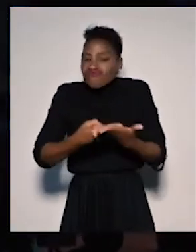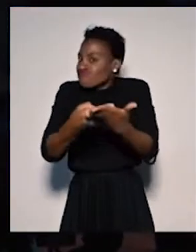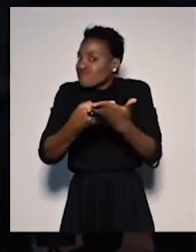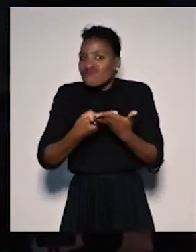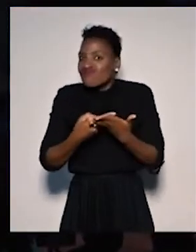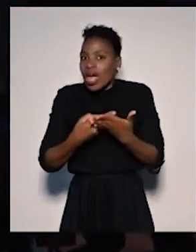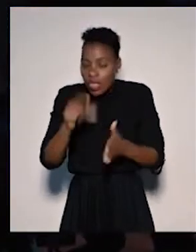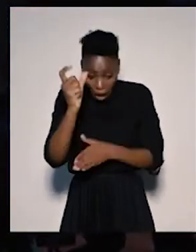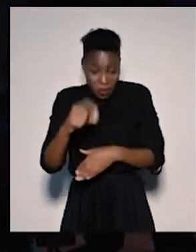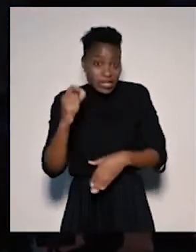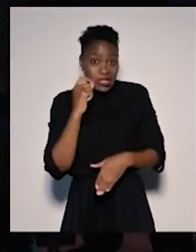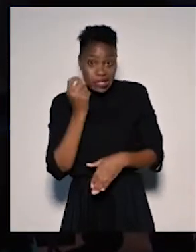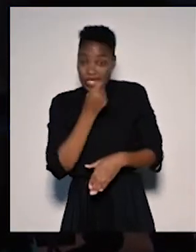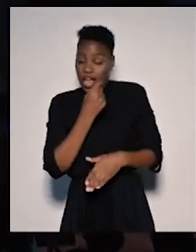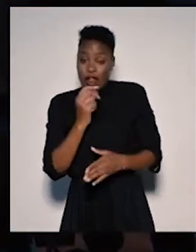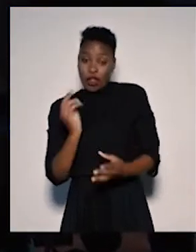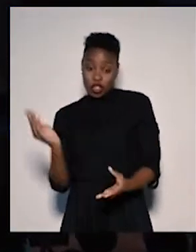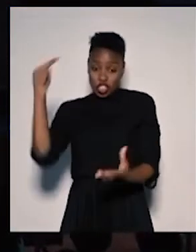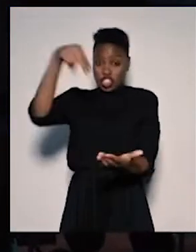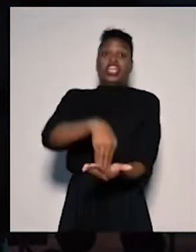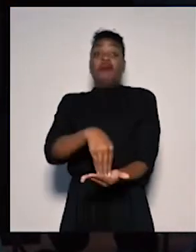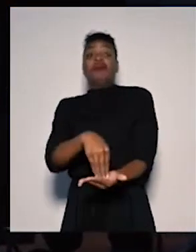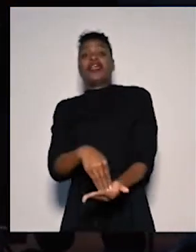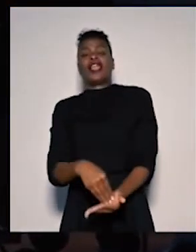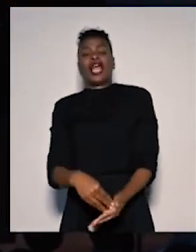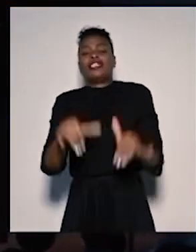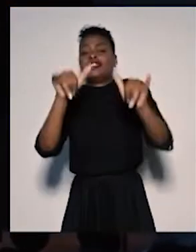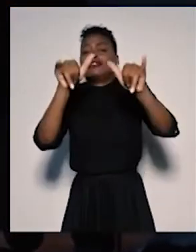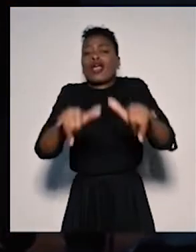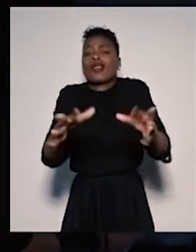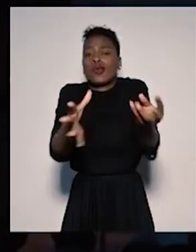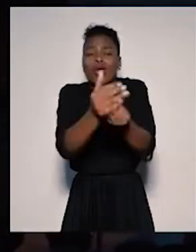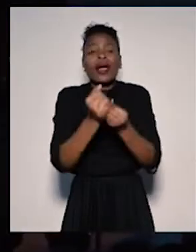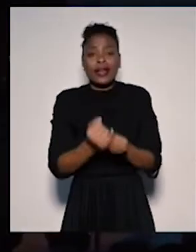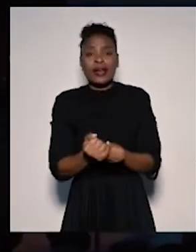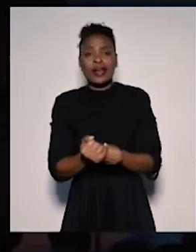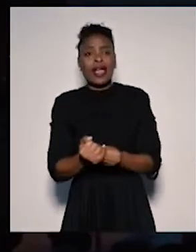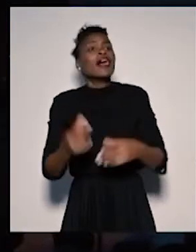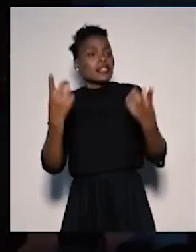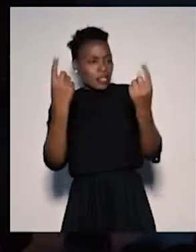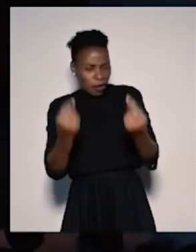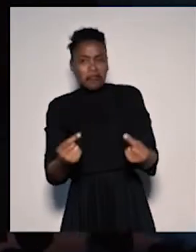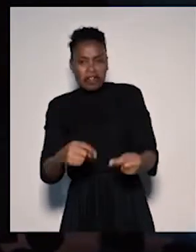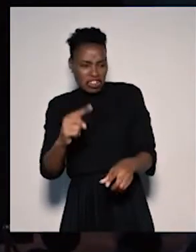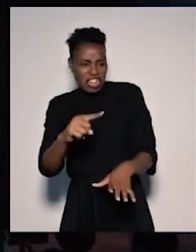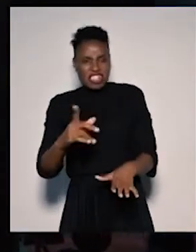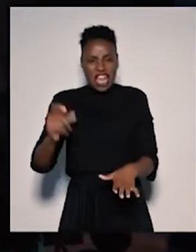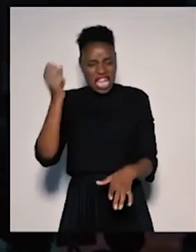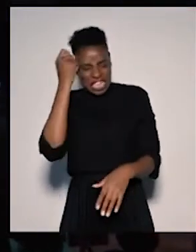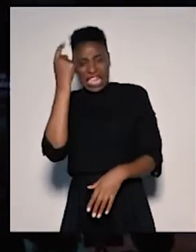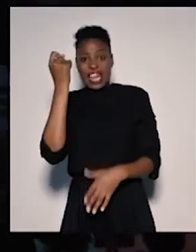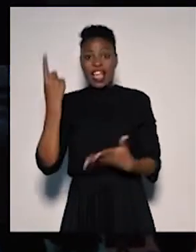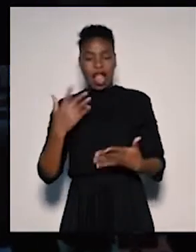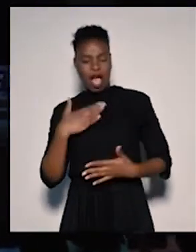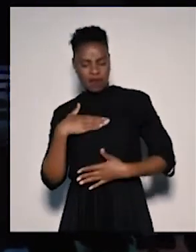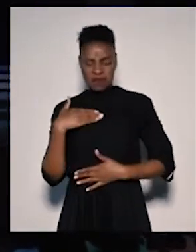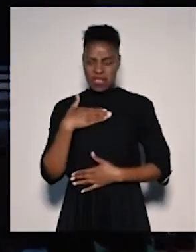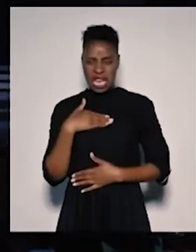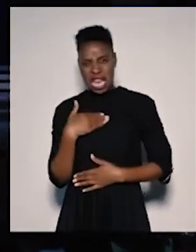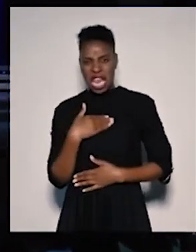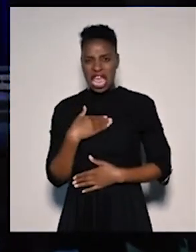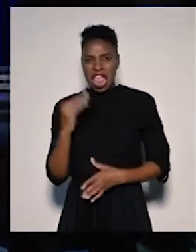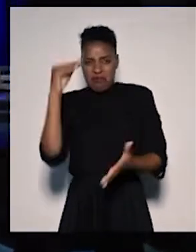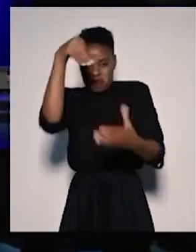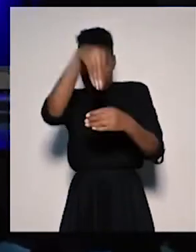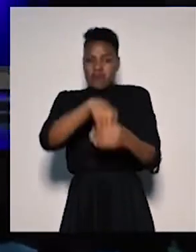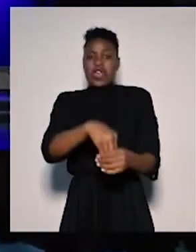Nobody said anything. We just jumped in and stayed together. And it's done for convenience so that if I feel like I don't fit with